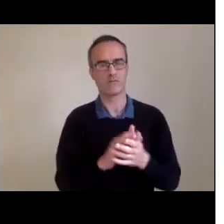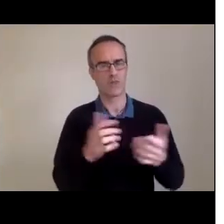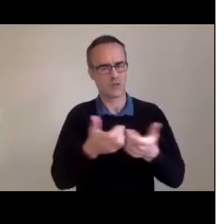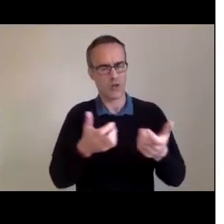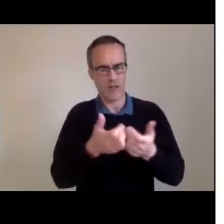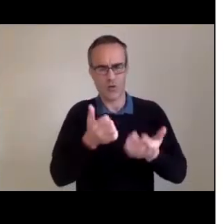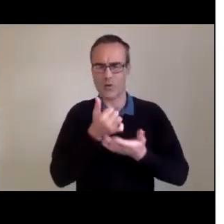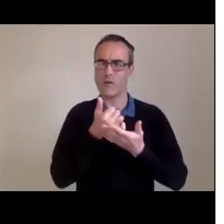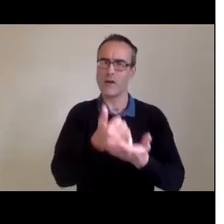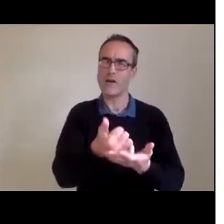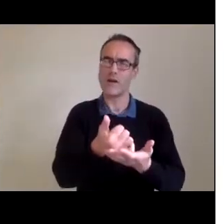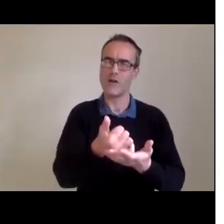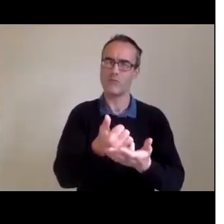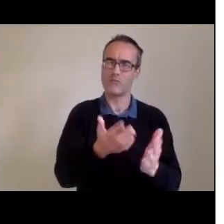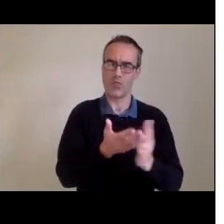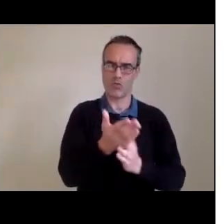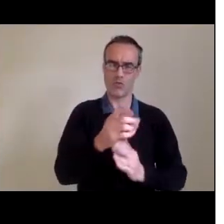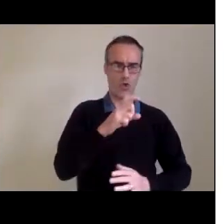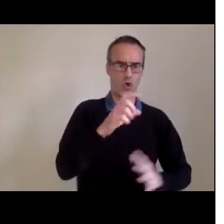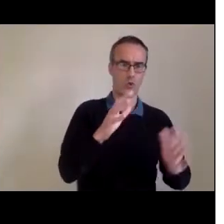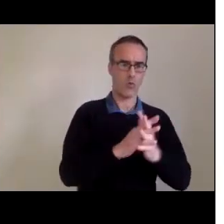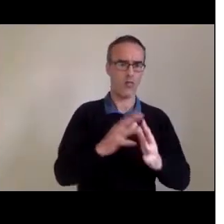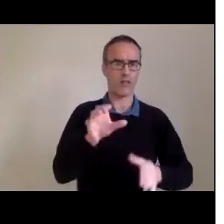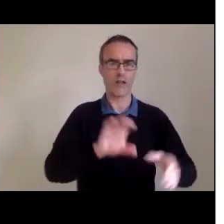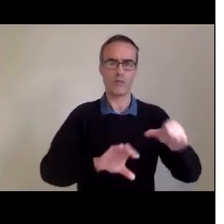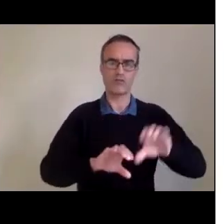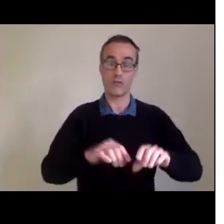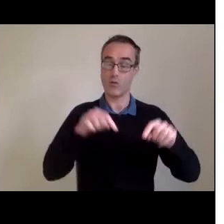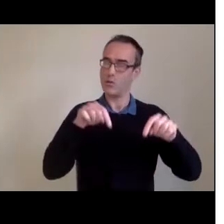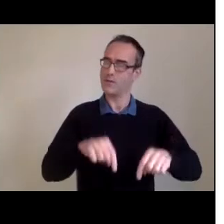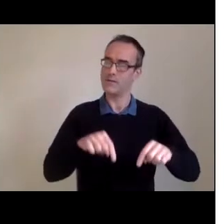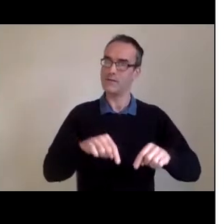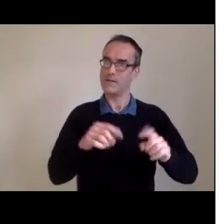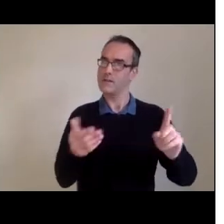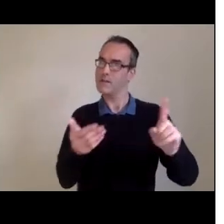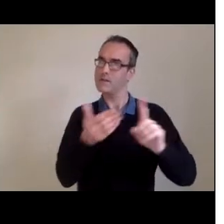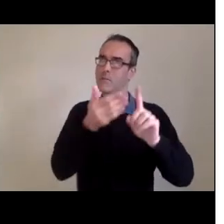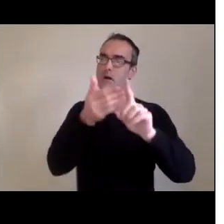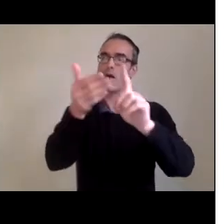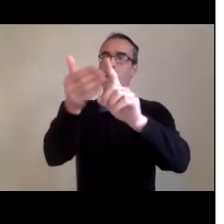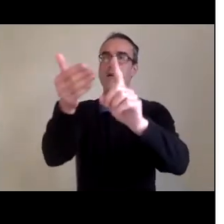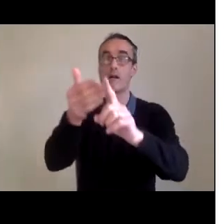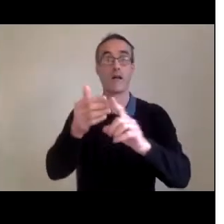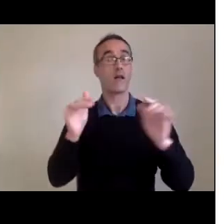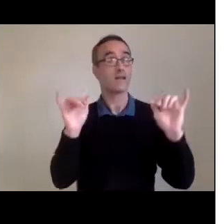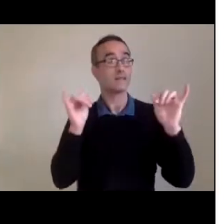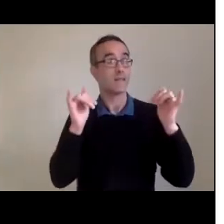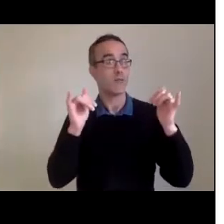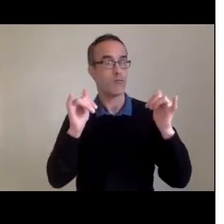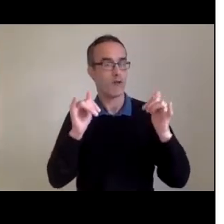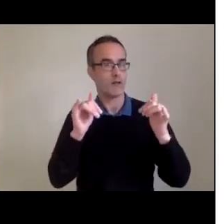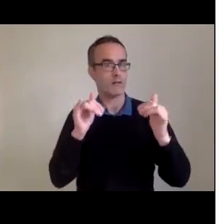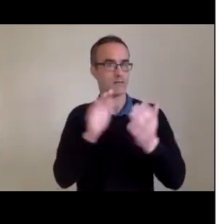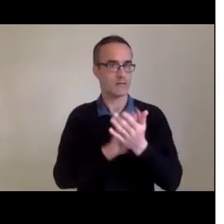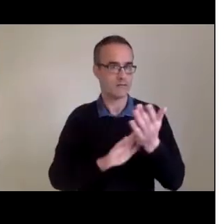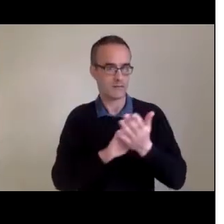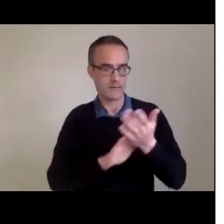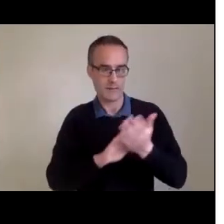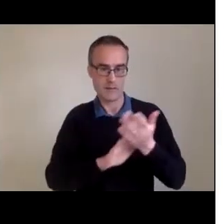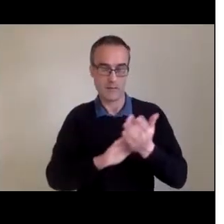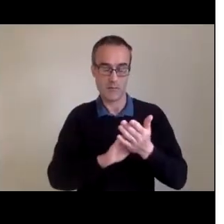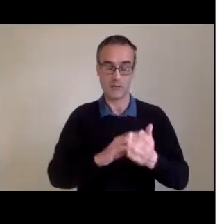Chemistry? Well, we're here to inspire, celebrate, and elevate the role and practice of the